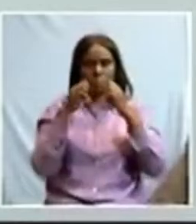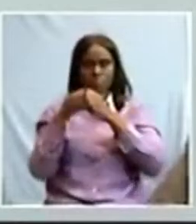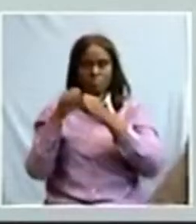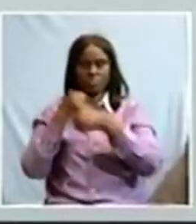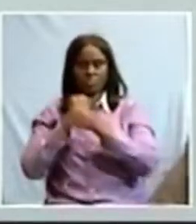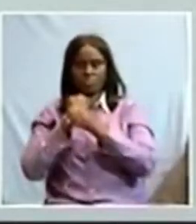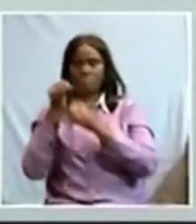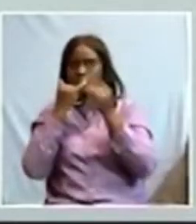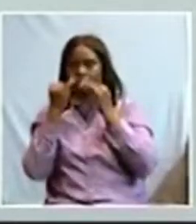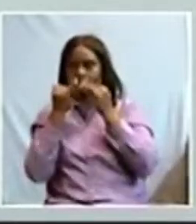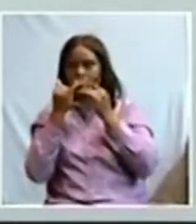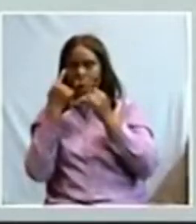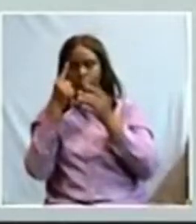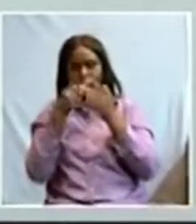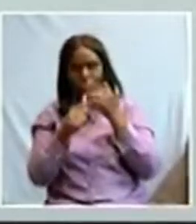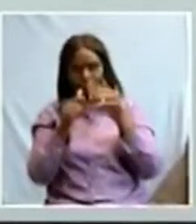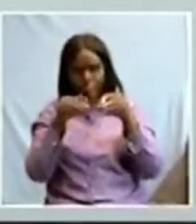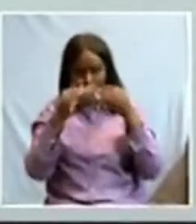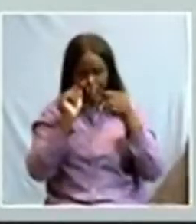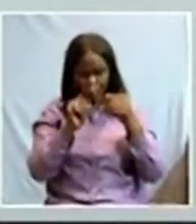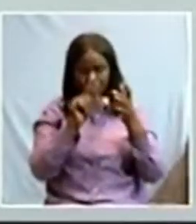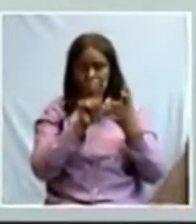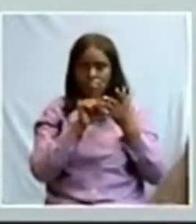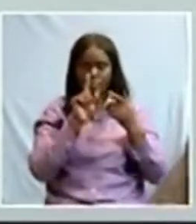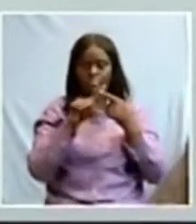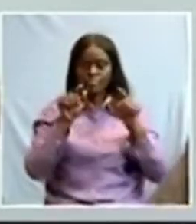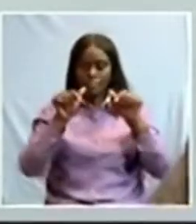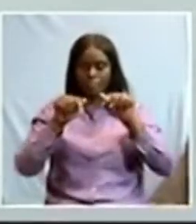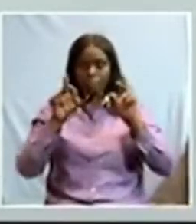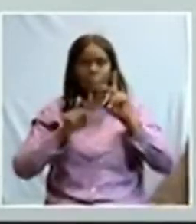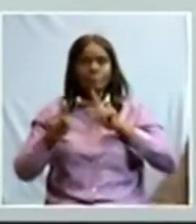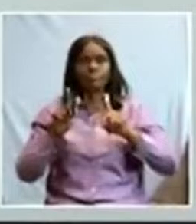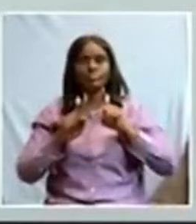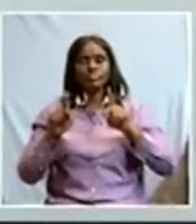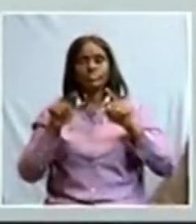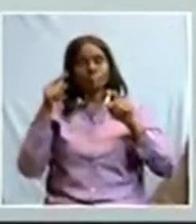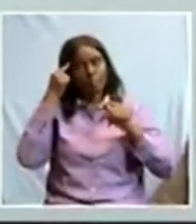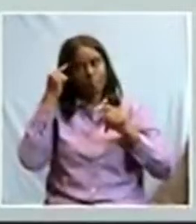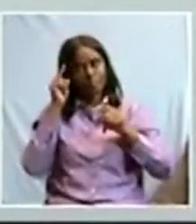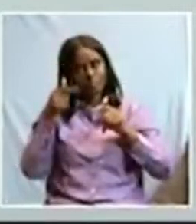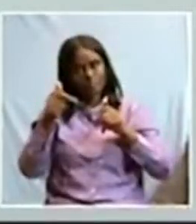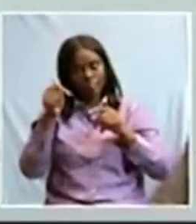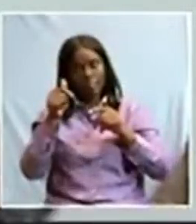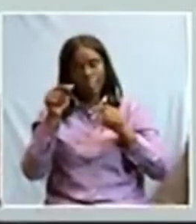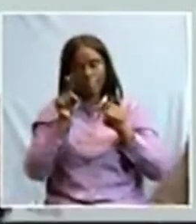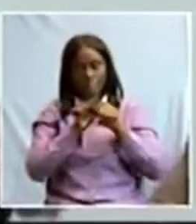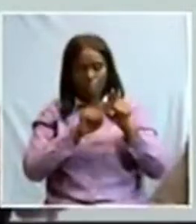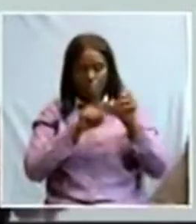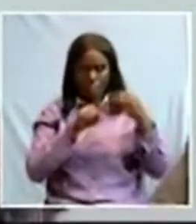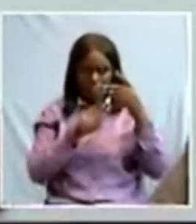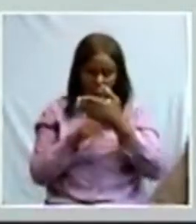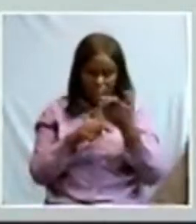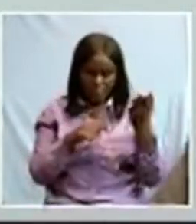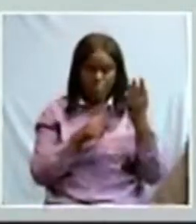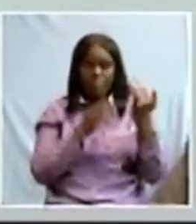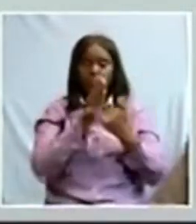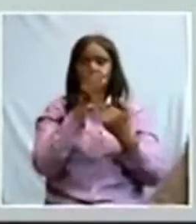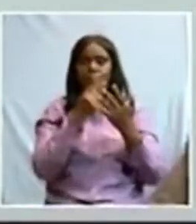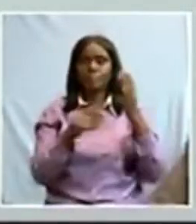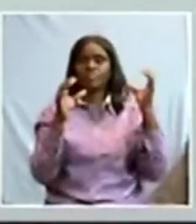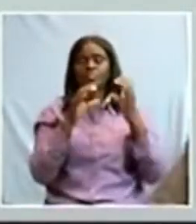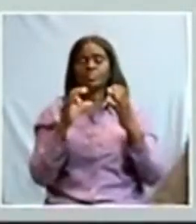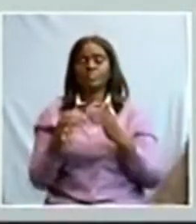making a mistake. Who is going to give the soft laws to the ordinary citizens? The government itself is giving this through the